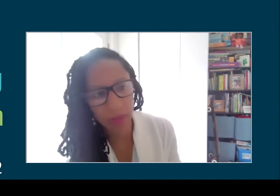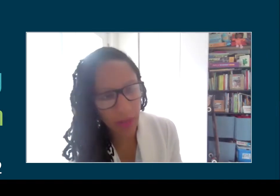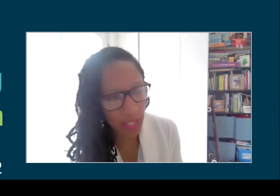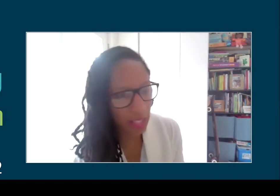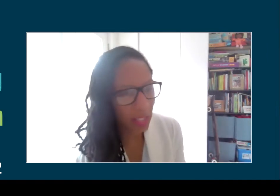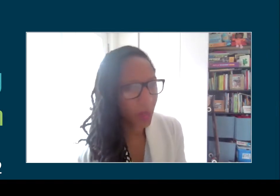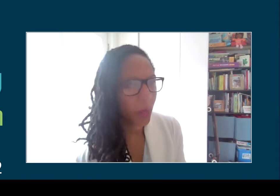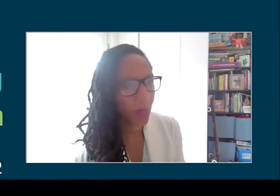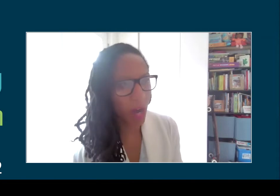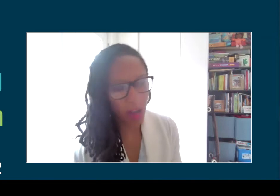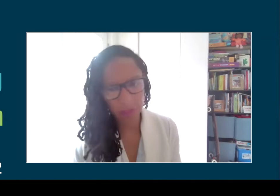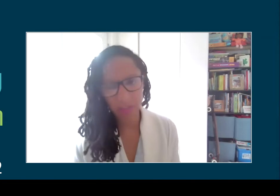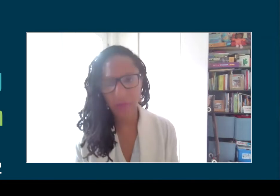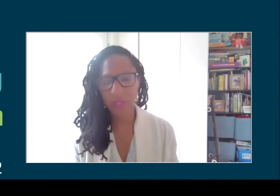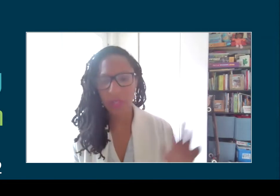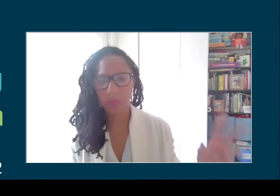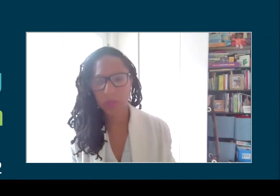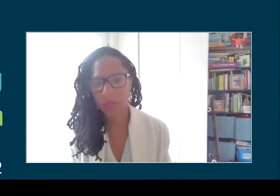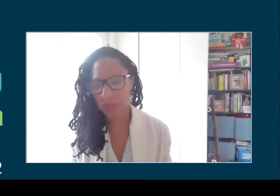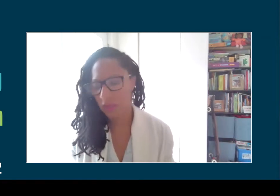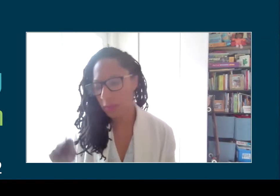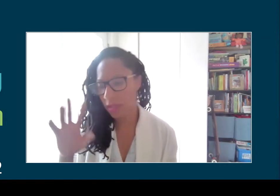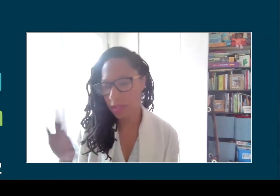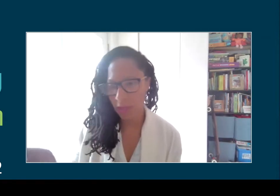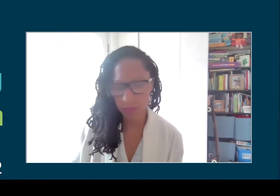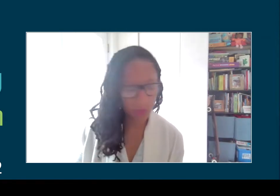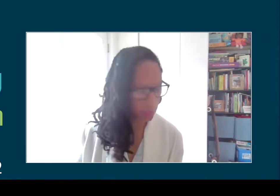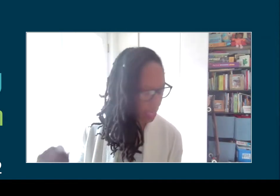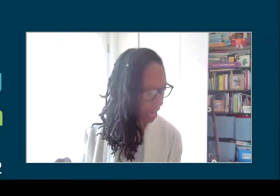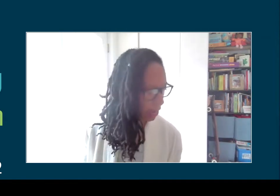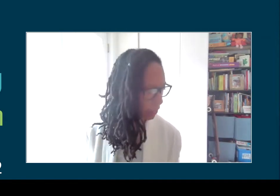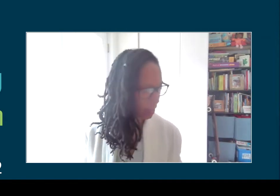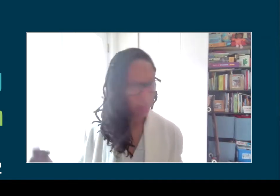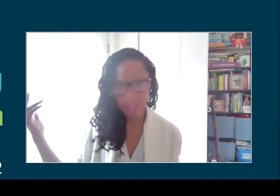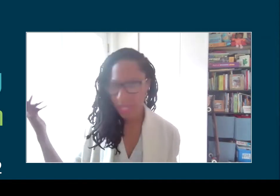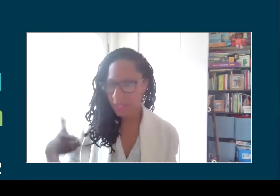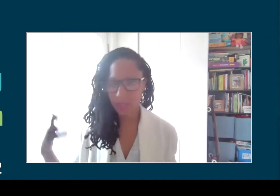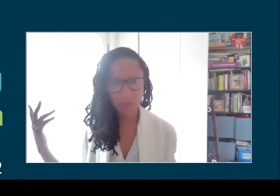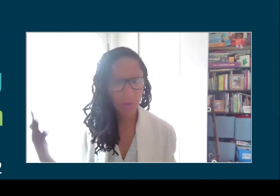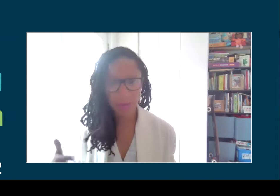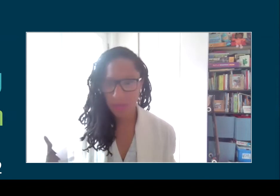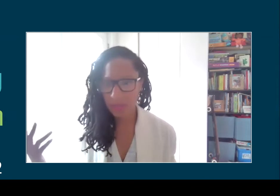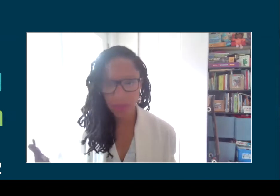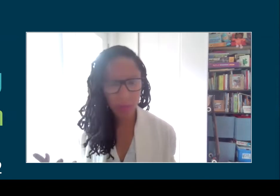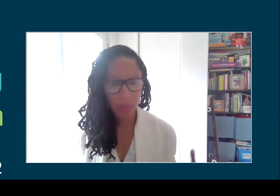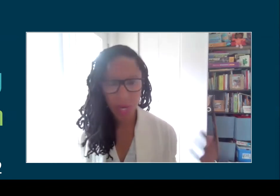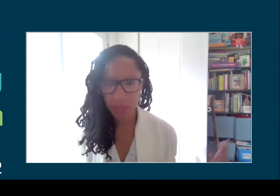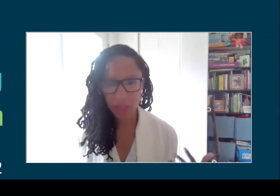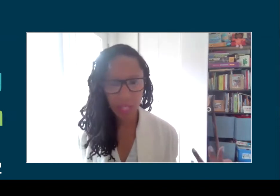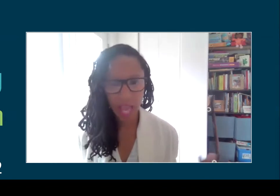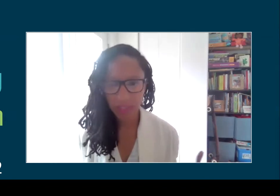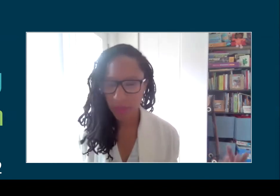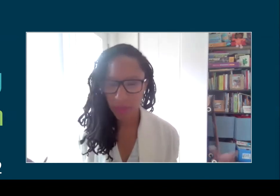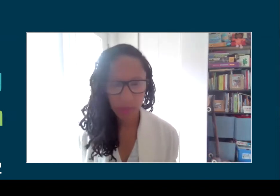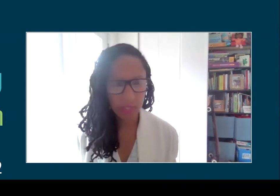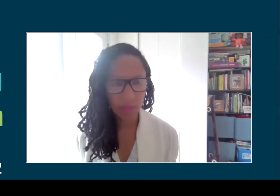creating community. We're off of our computers. We've put our cell phones down. Yes, there are probably small dogs